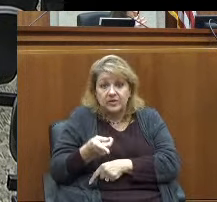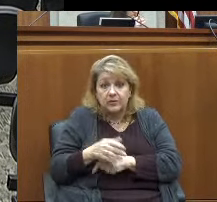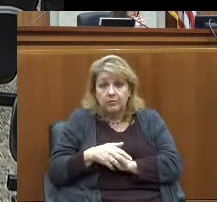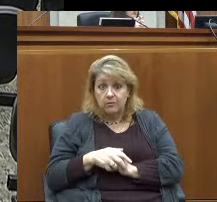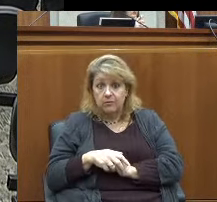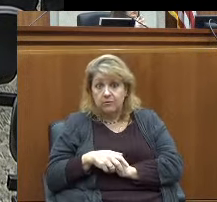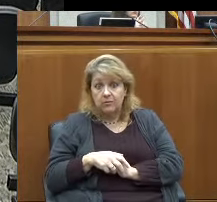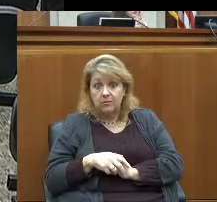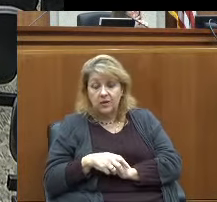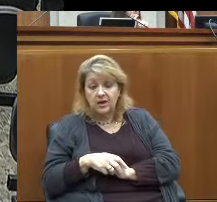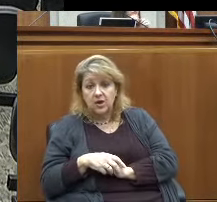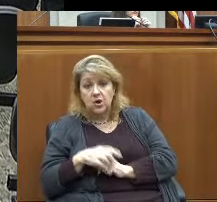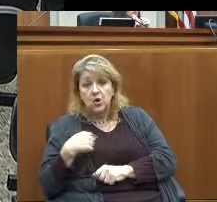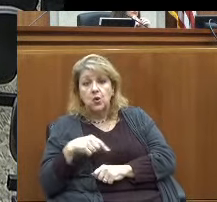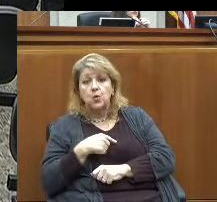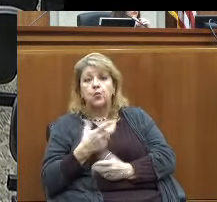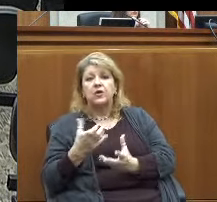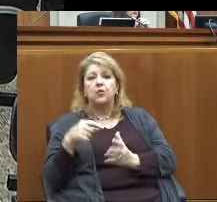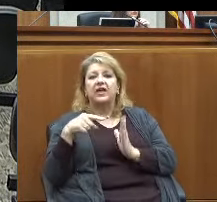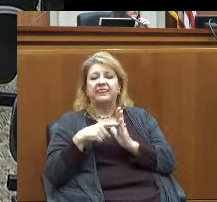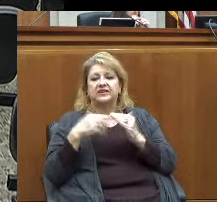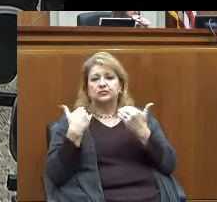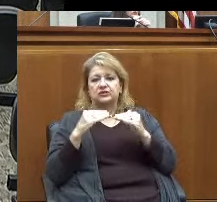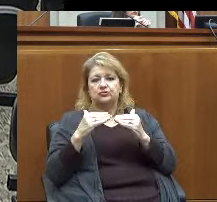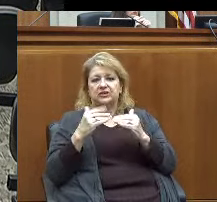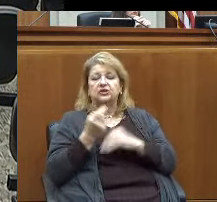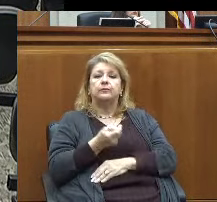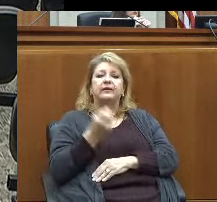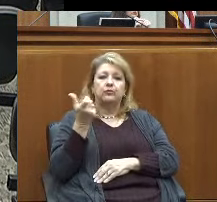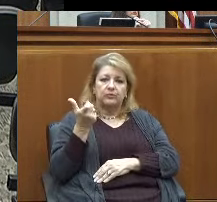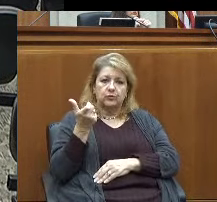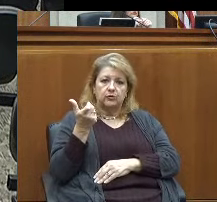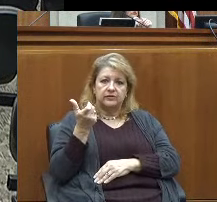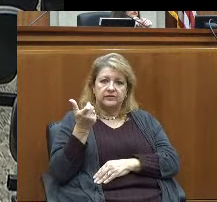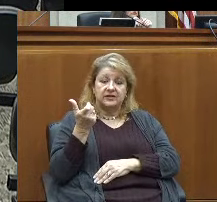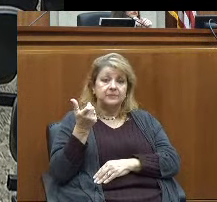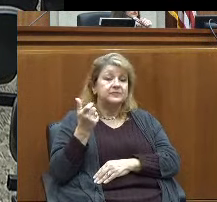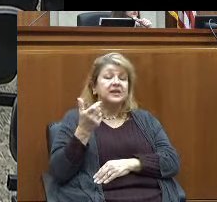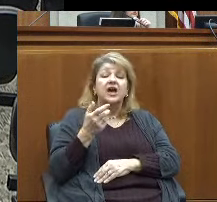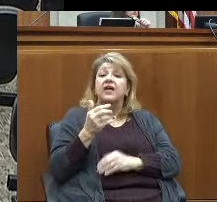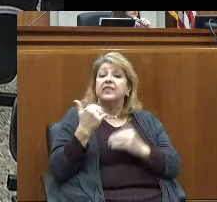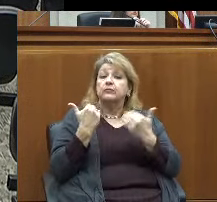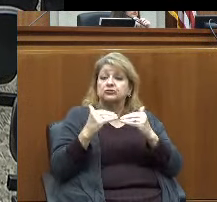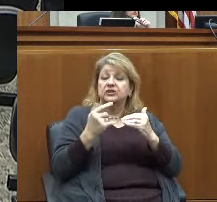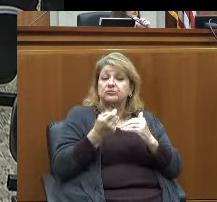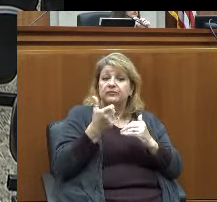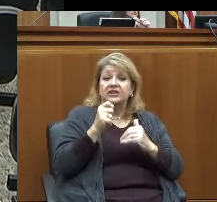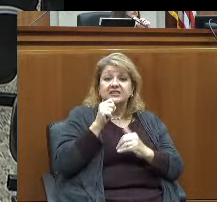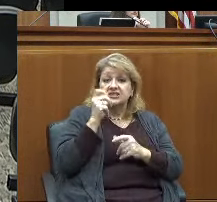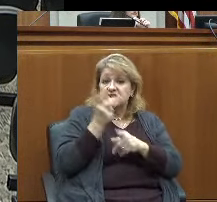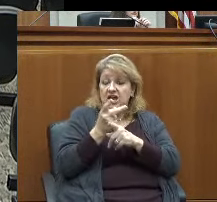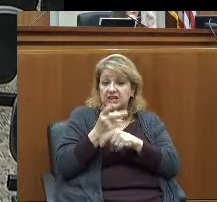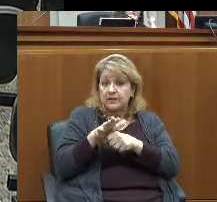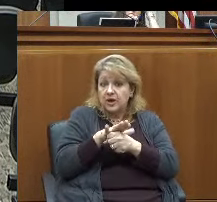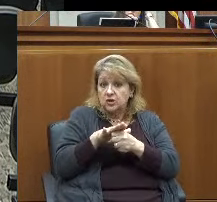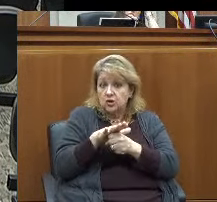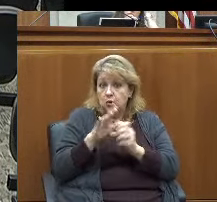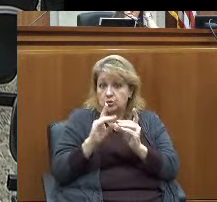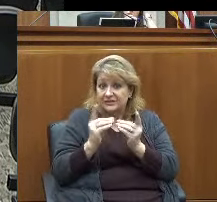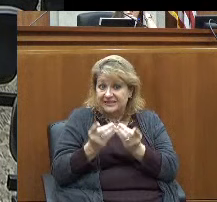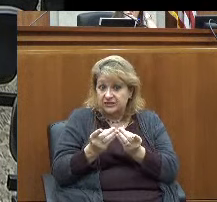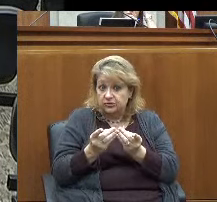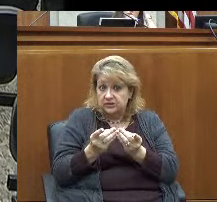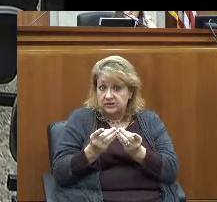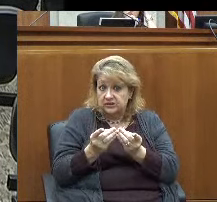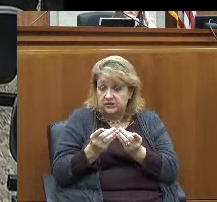We want this restriction being removed does not keep a local district